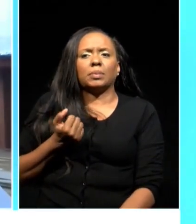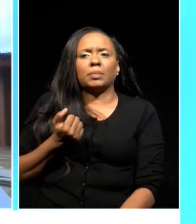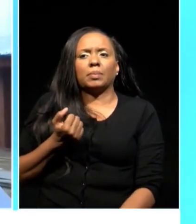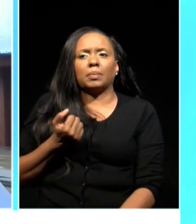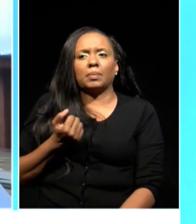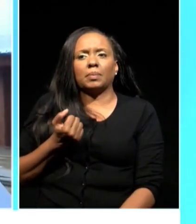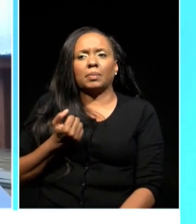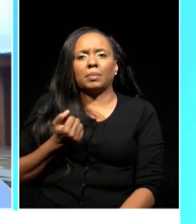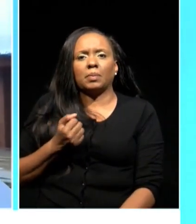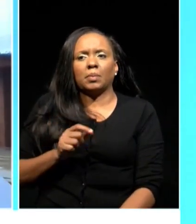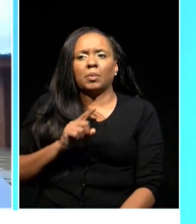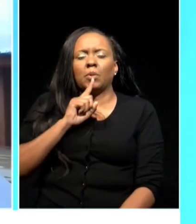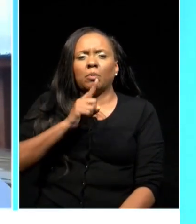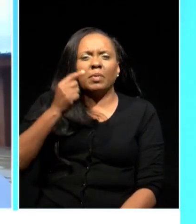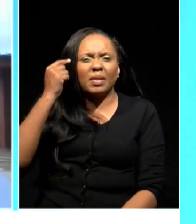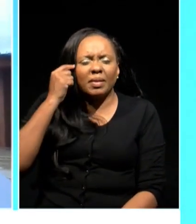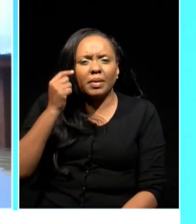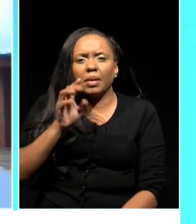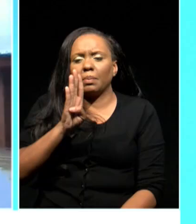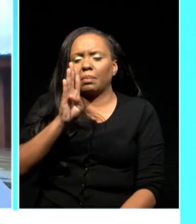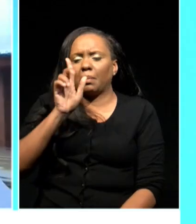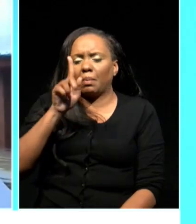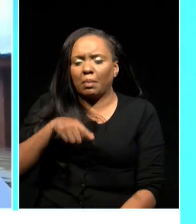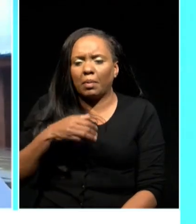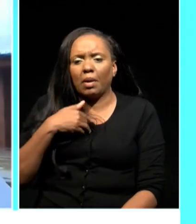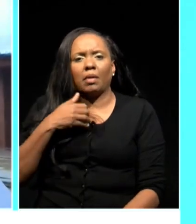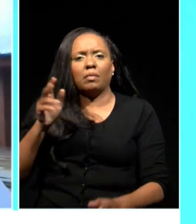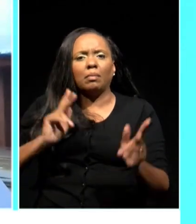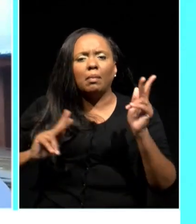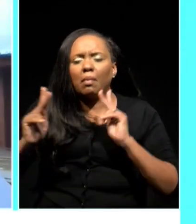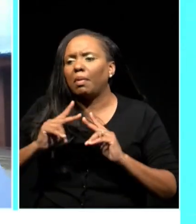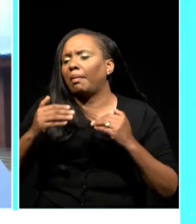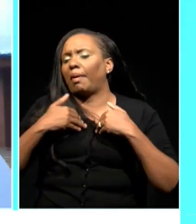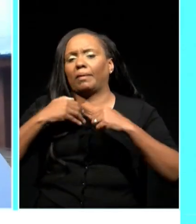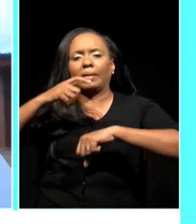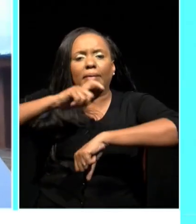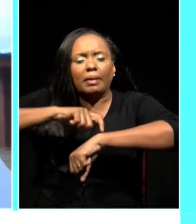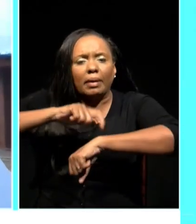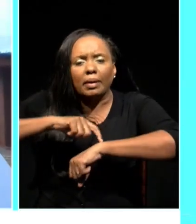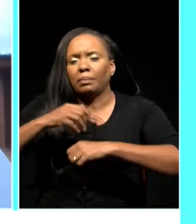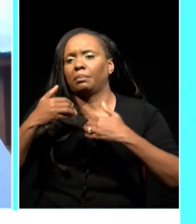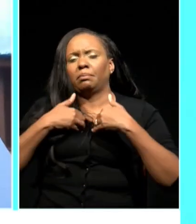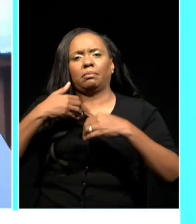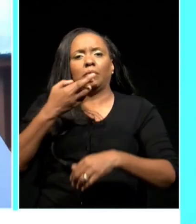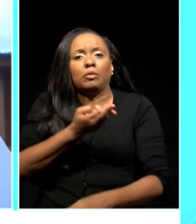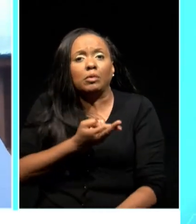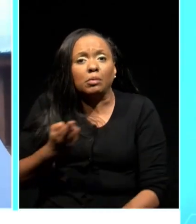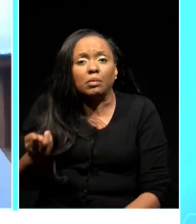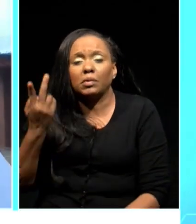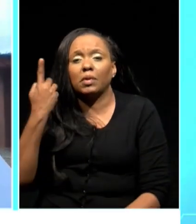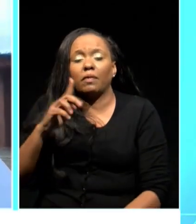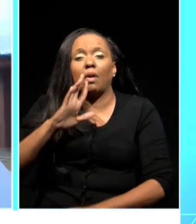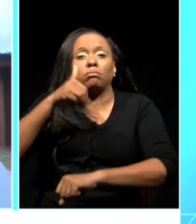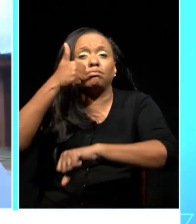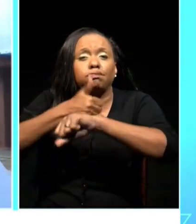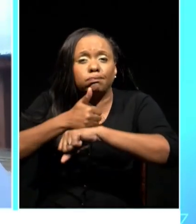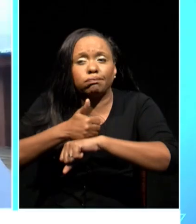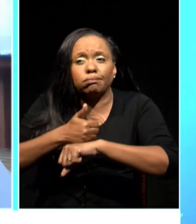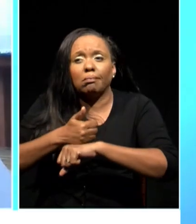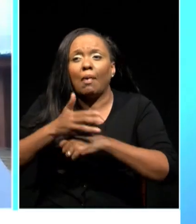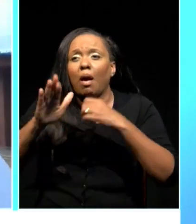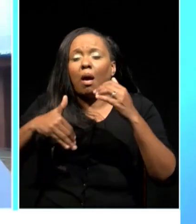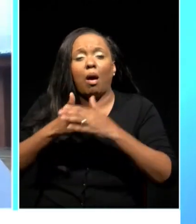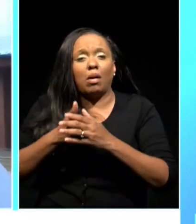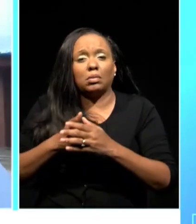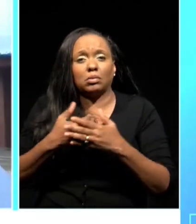whether they had the resources, the personnel, and the time to implement. So that really and truly, the thing that I would have